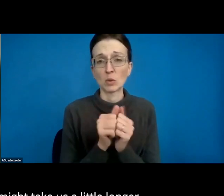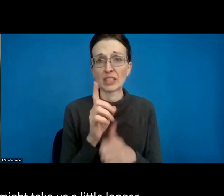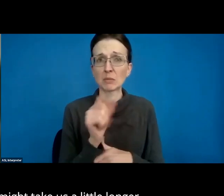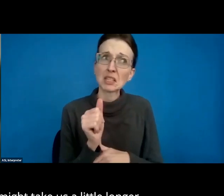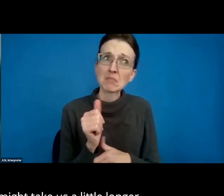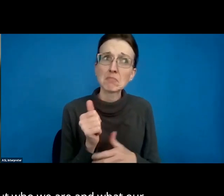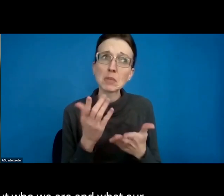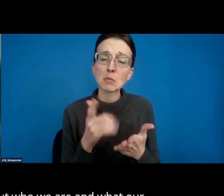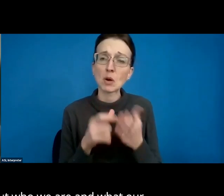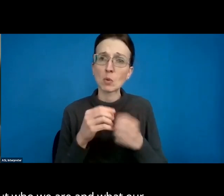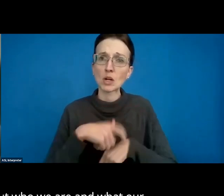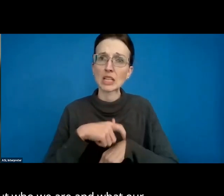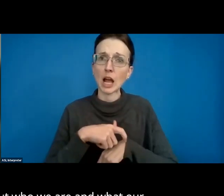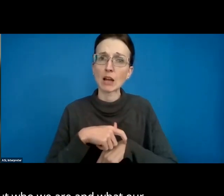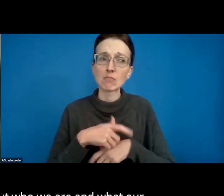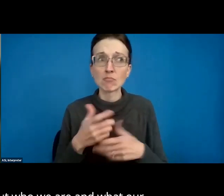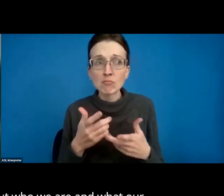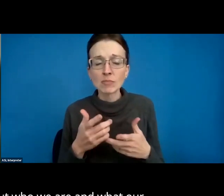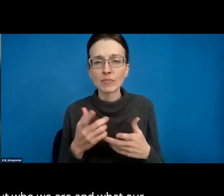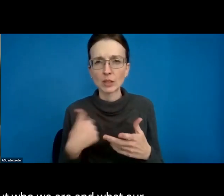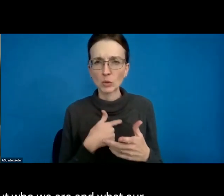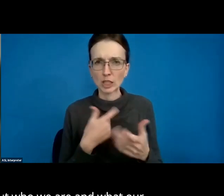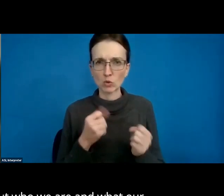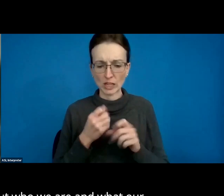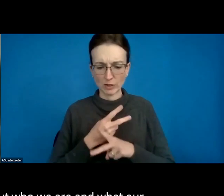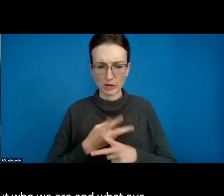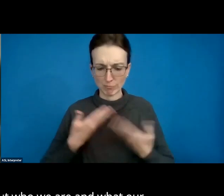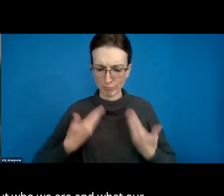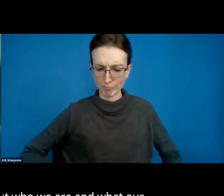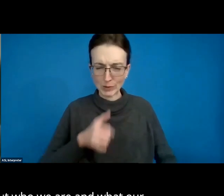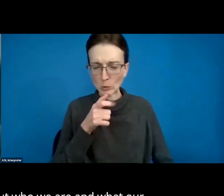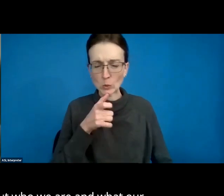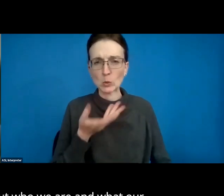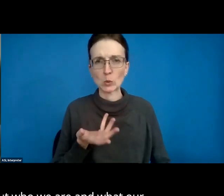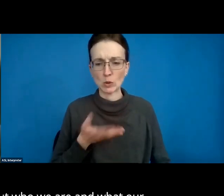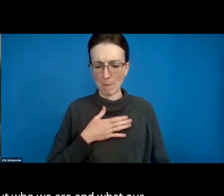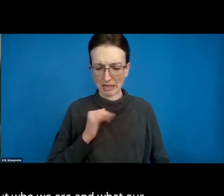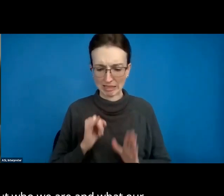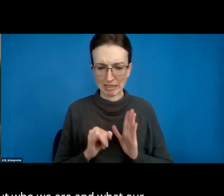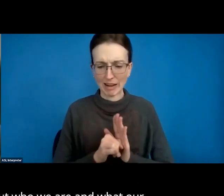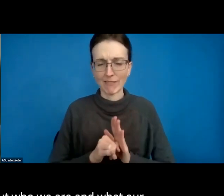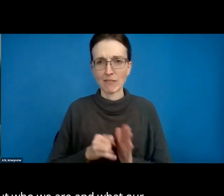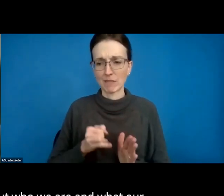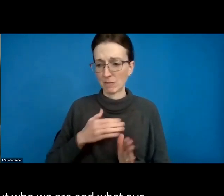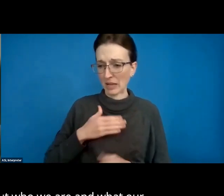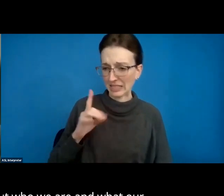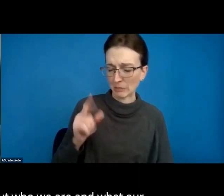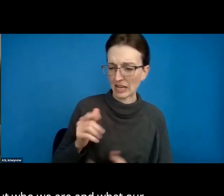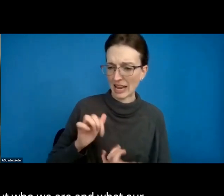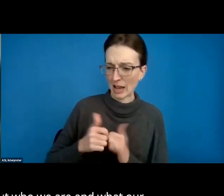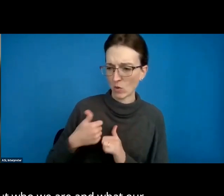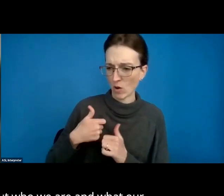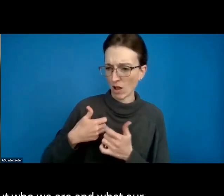to figure it out. We're still trying to figure out who we are and what our disabilities are. And that's how we make